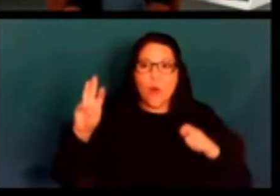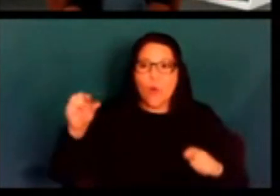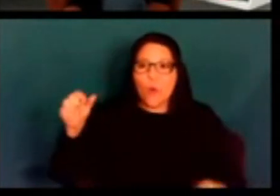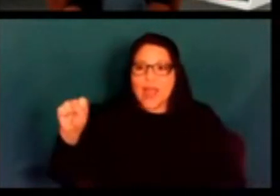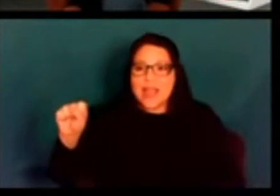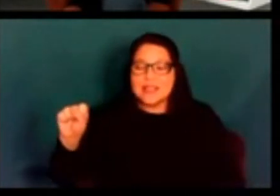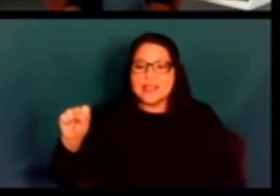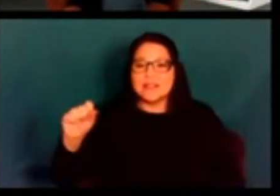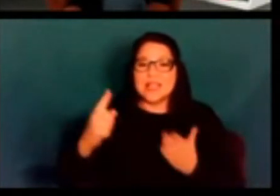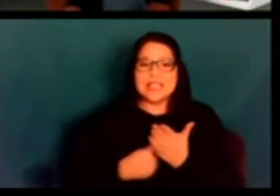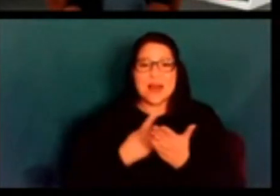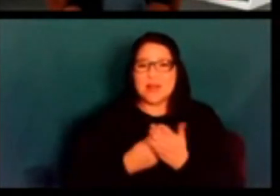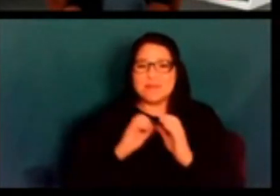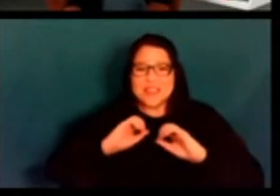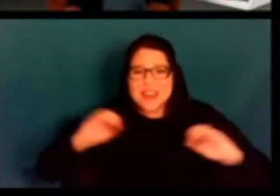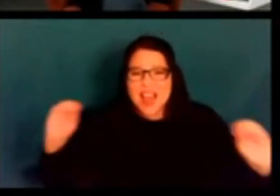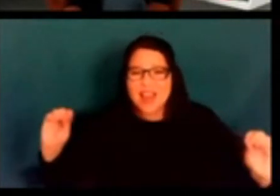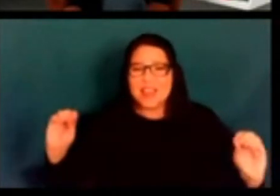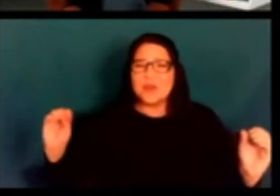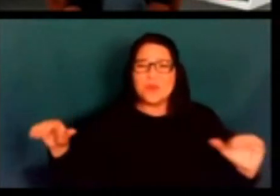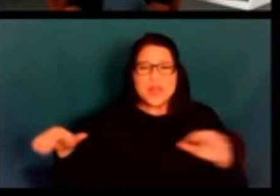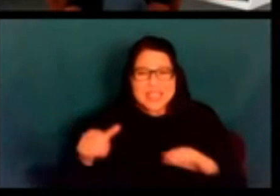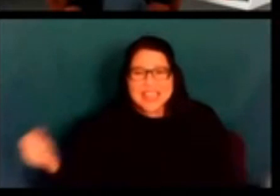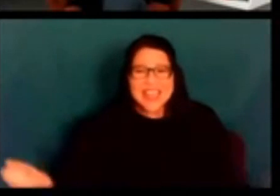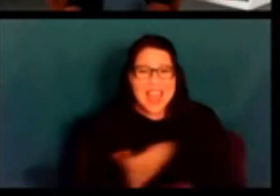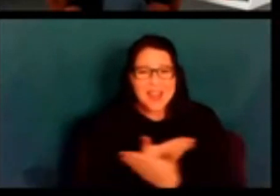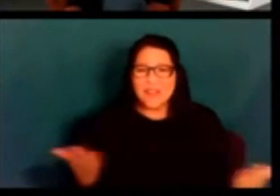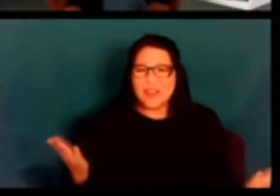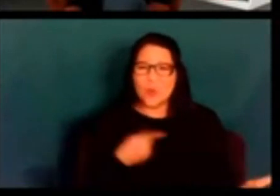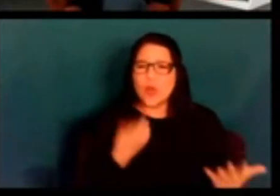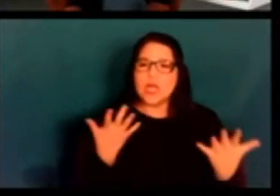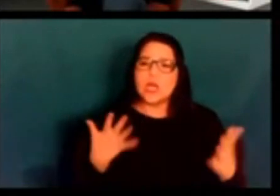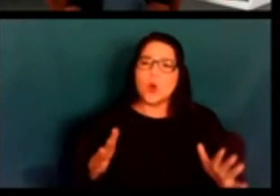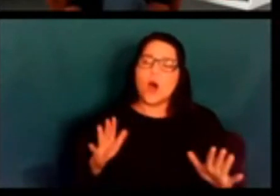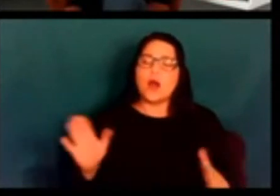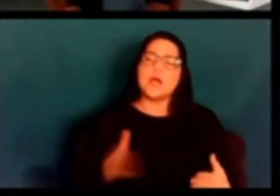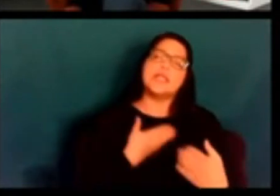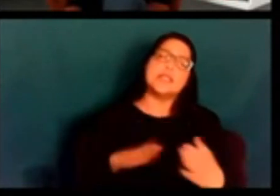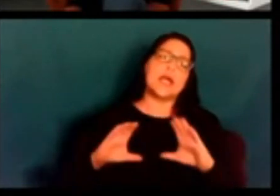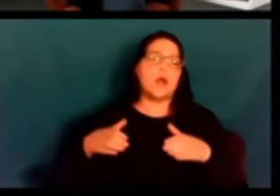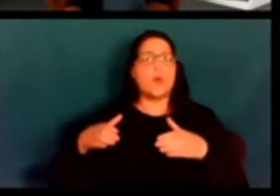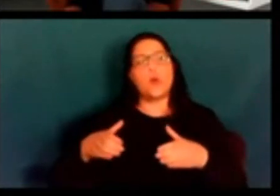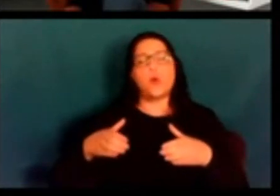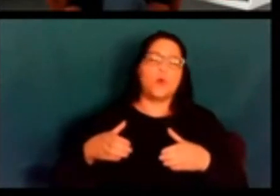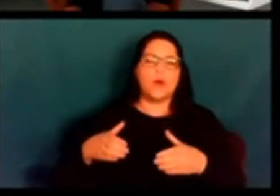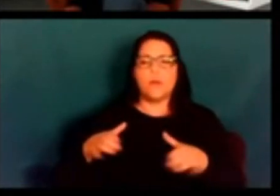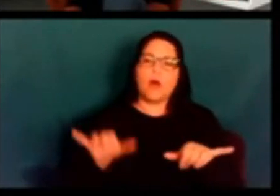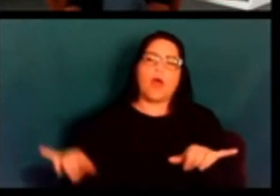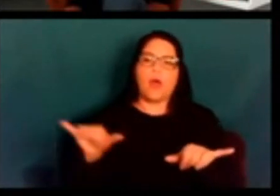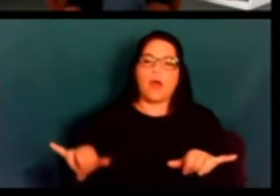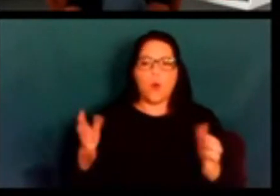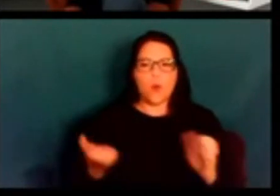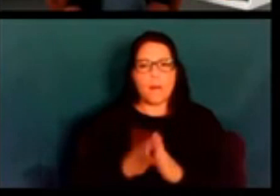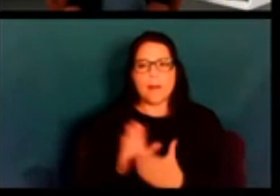sometime nothing. We did it all. We didn't want to be a singing group or singers. We wanted to be a